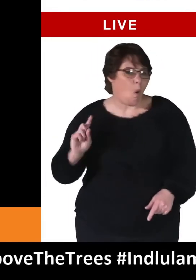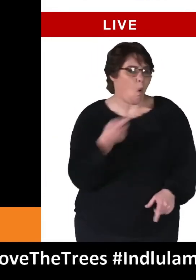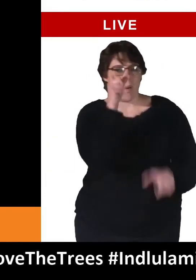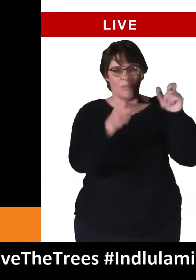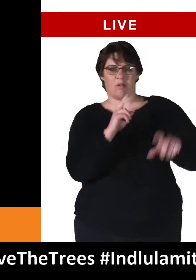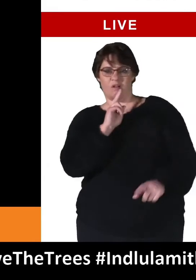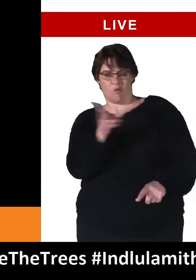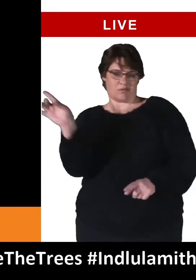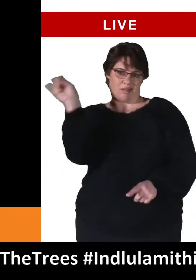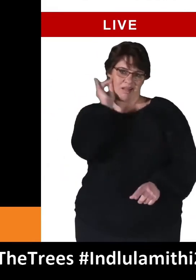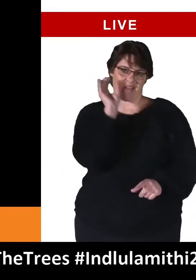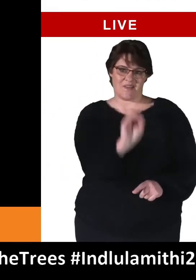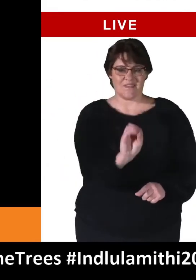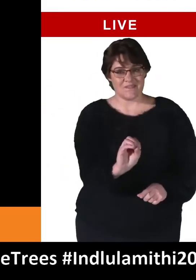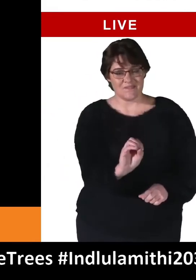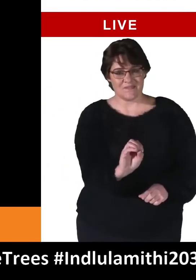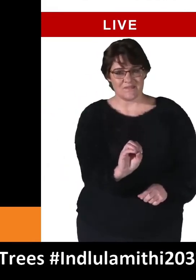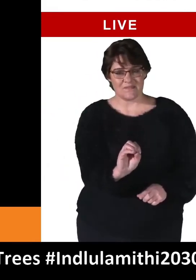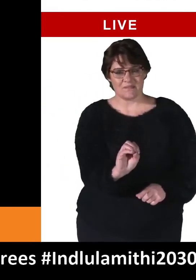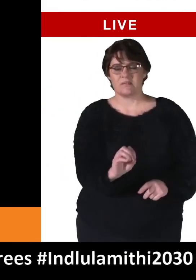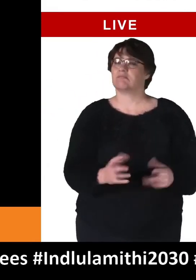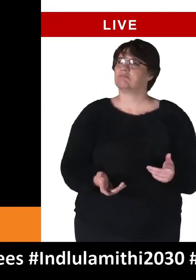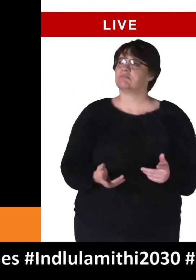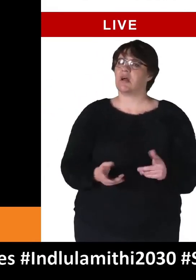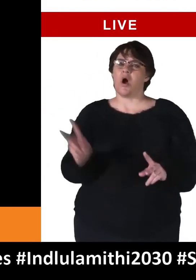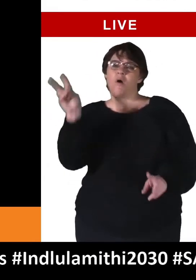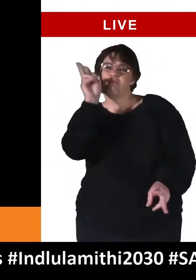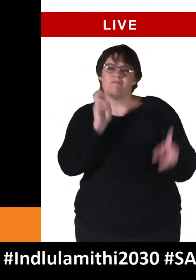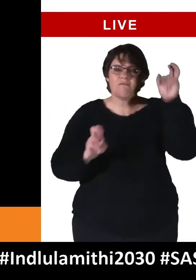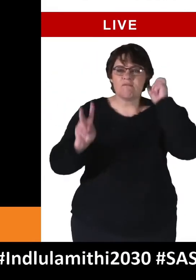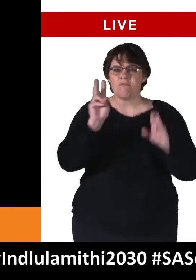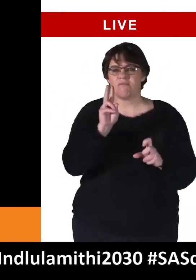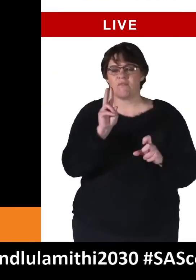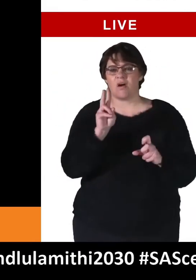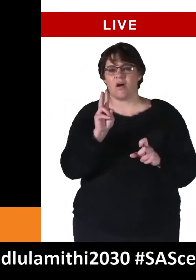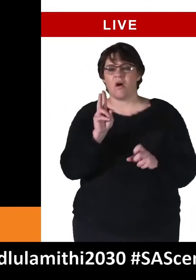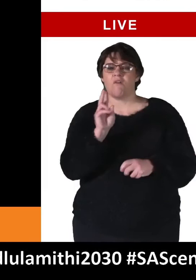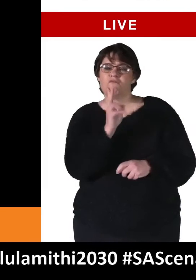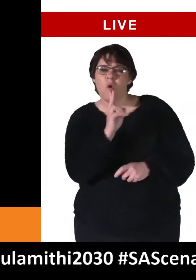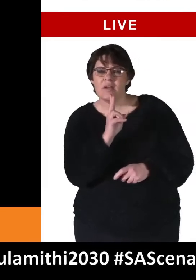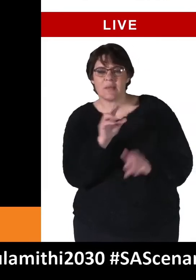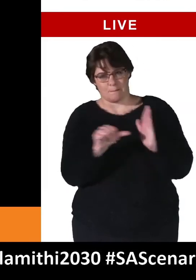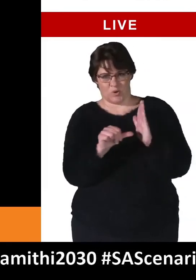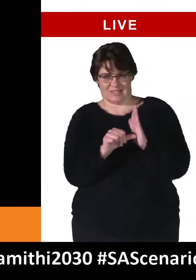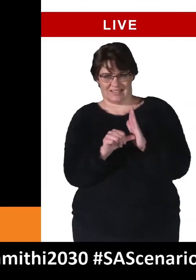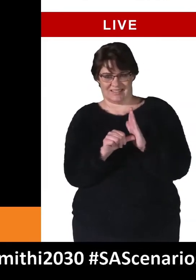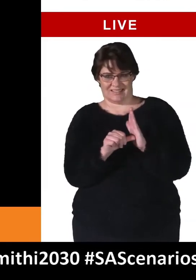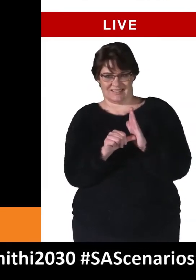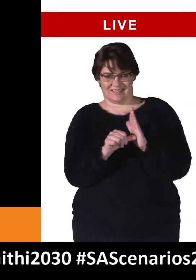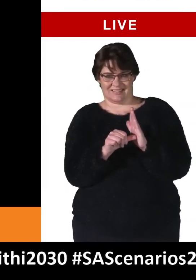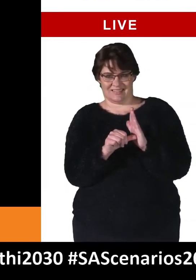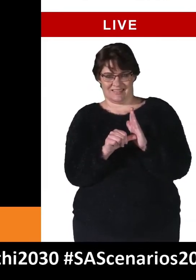voice, a future where all voices matter and that they count,